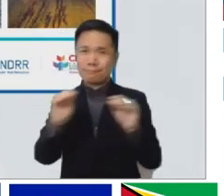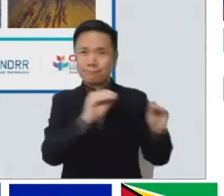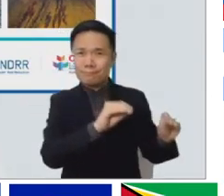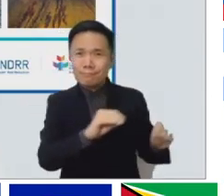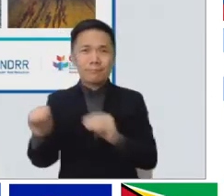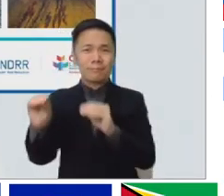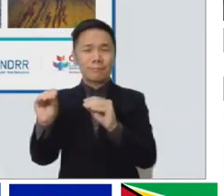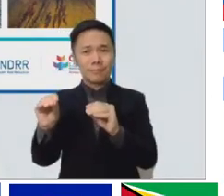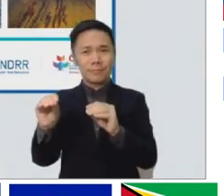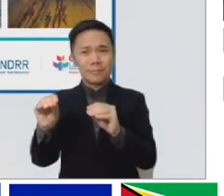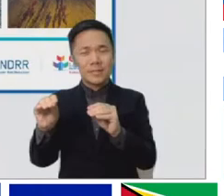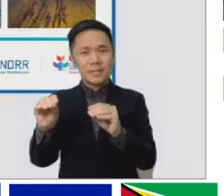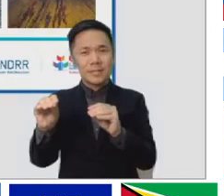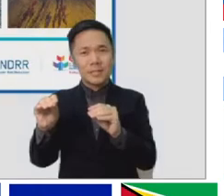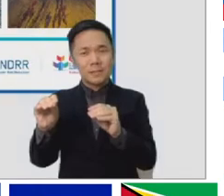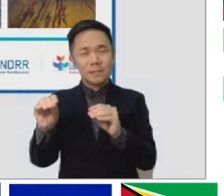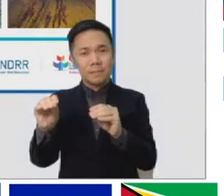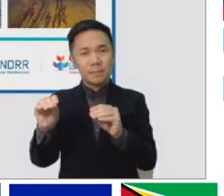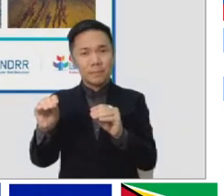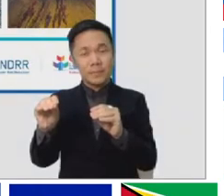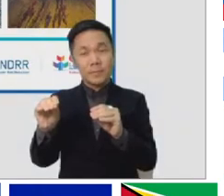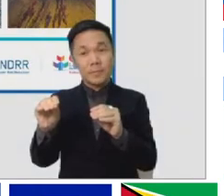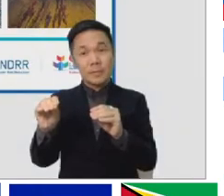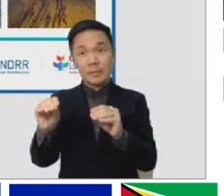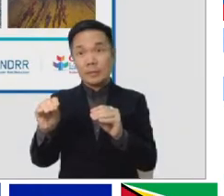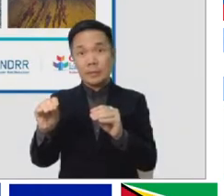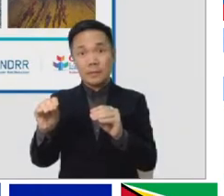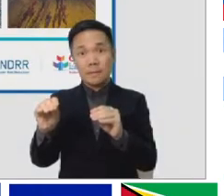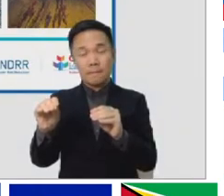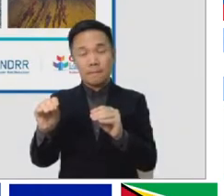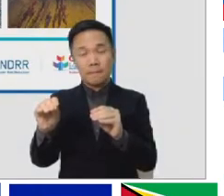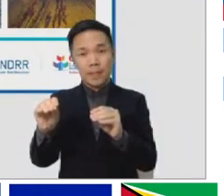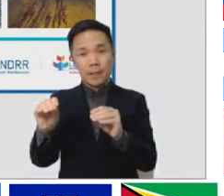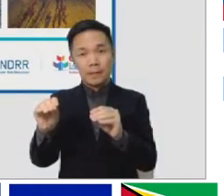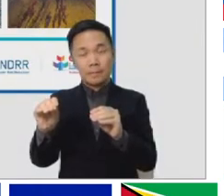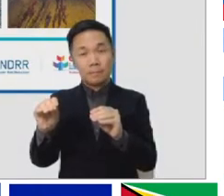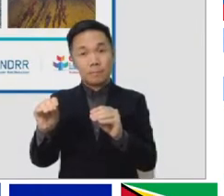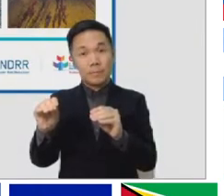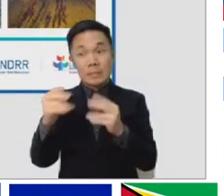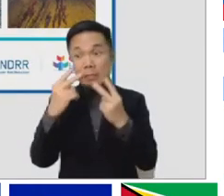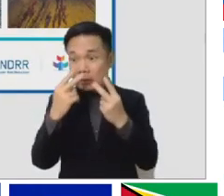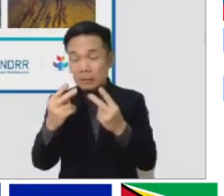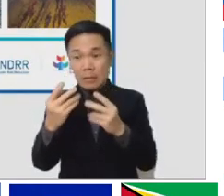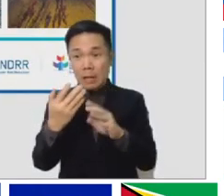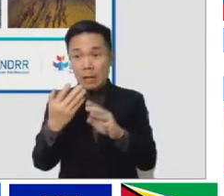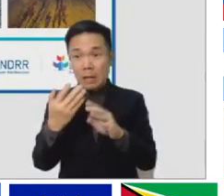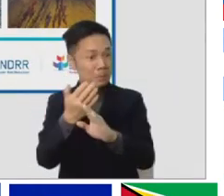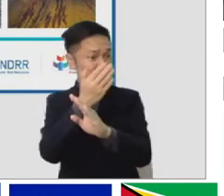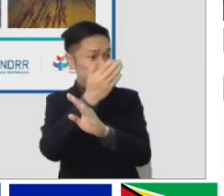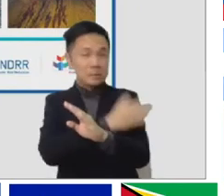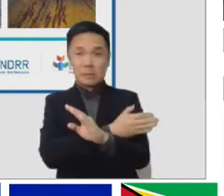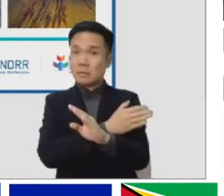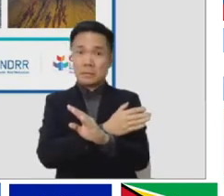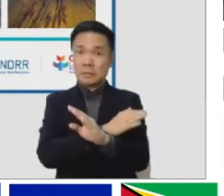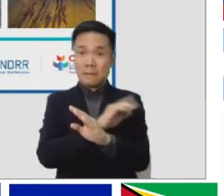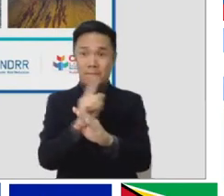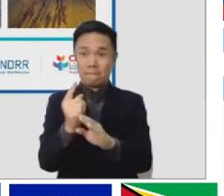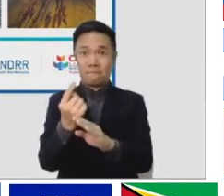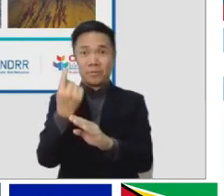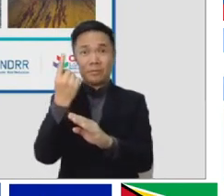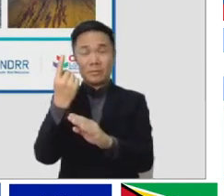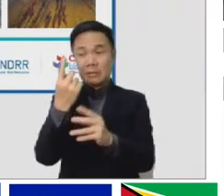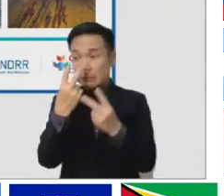way. We had, let's say, the sea level rising up as well. And this also